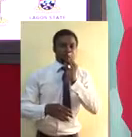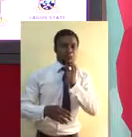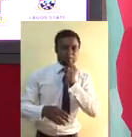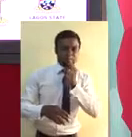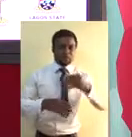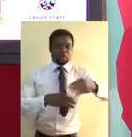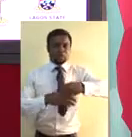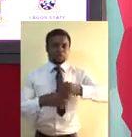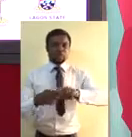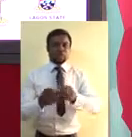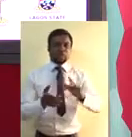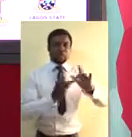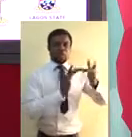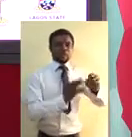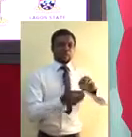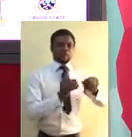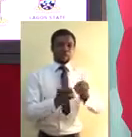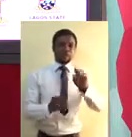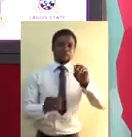this WhatsApp number